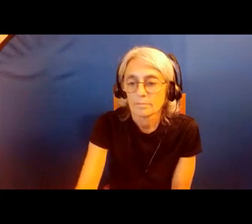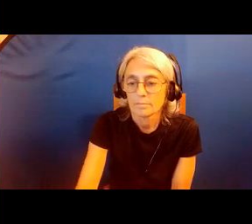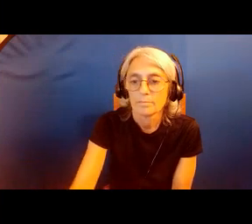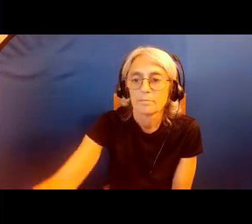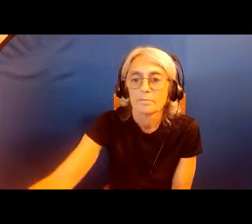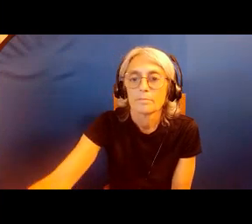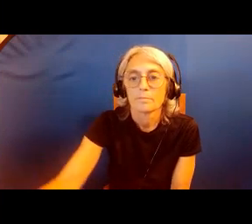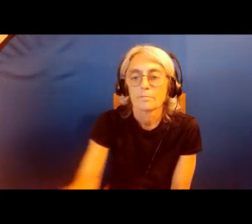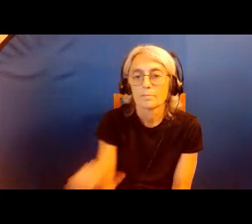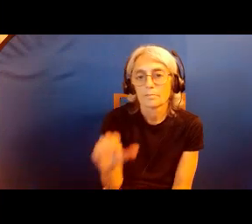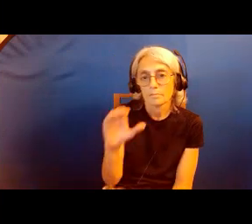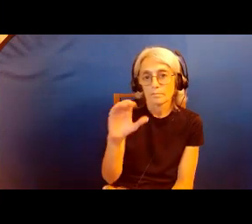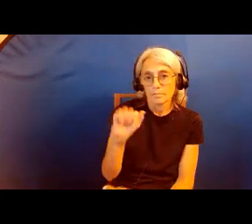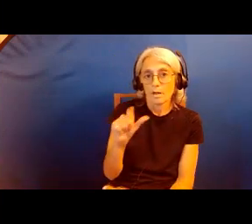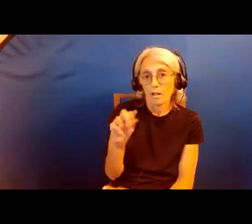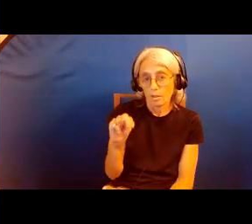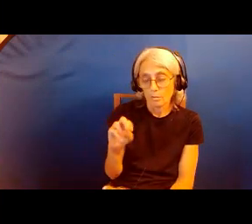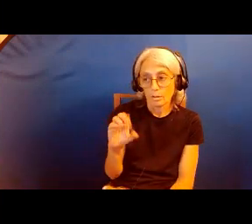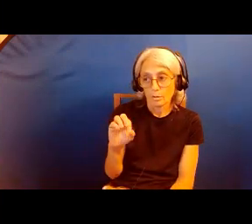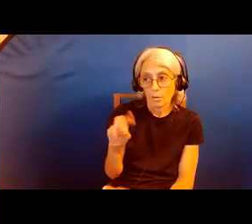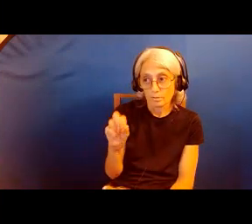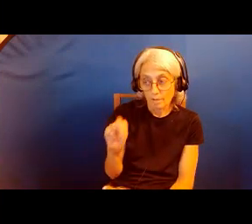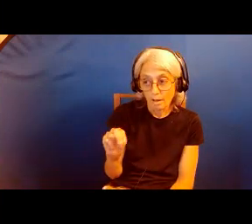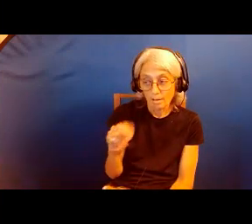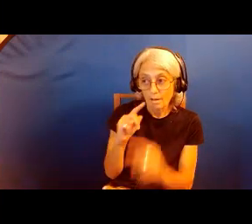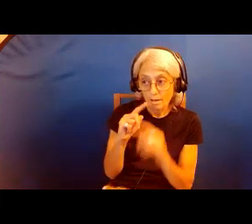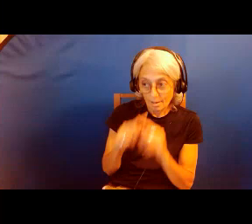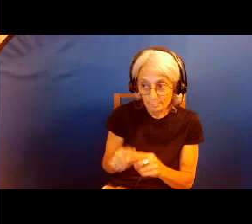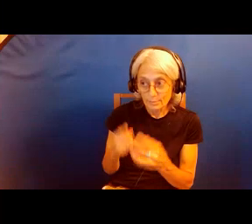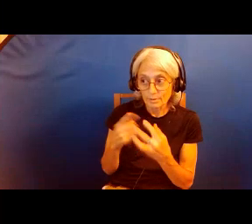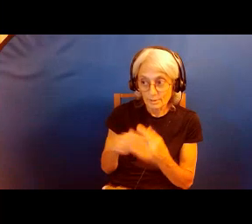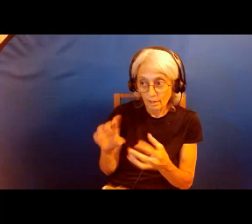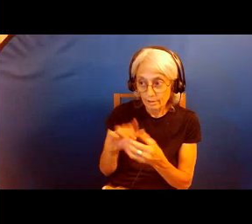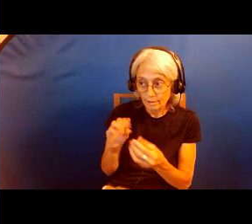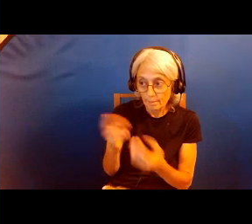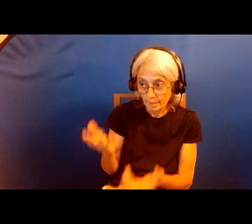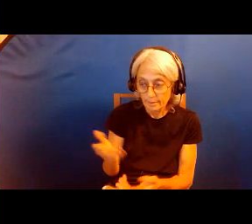Carlos Cordon, please unmute yourself to begin your comment.